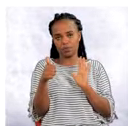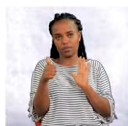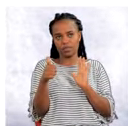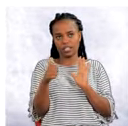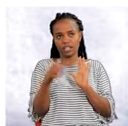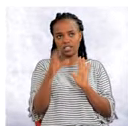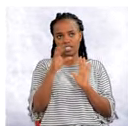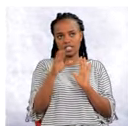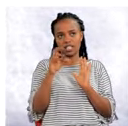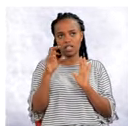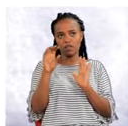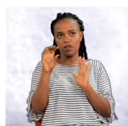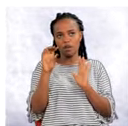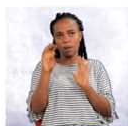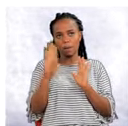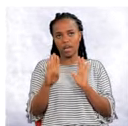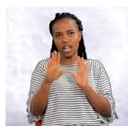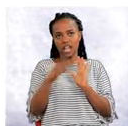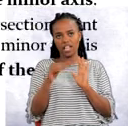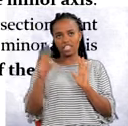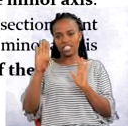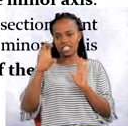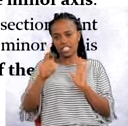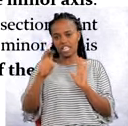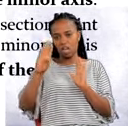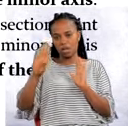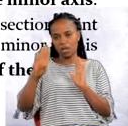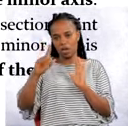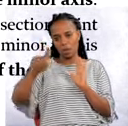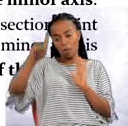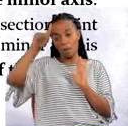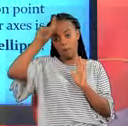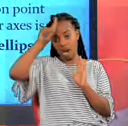CB and CV prime, here,